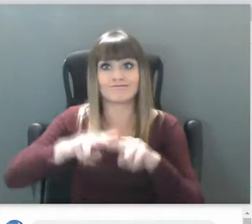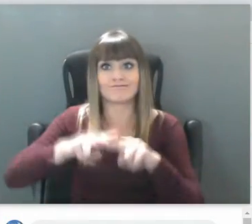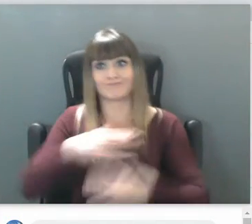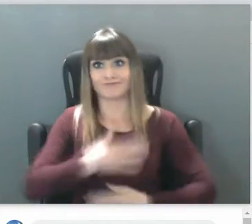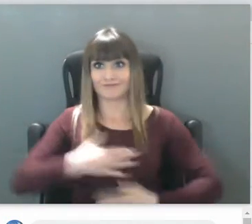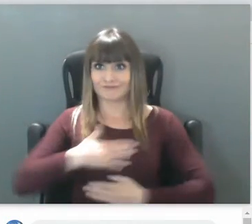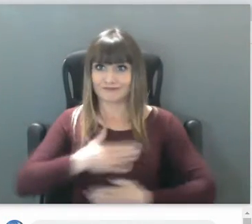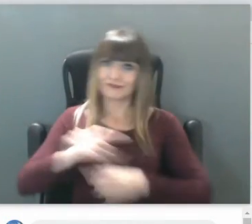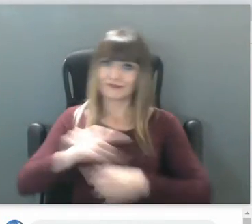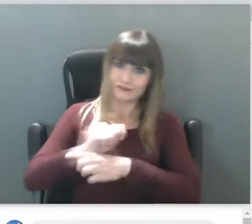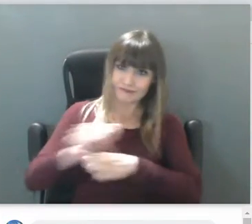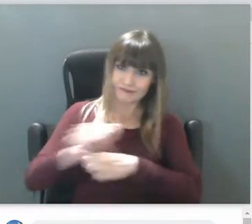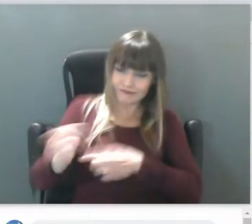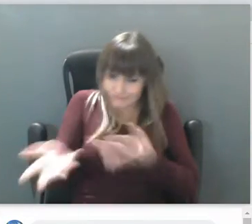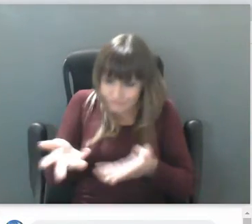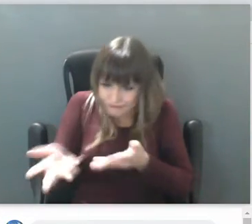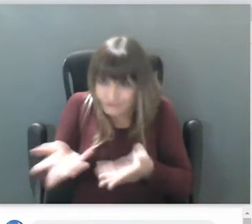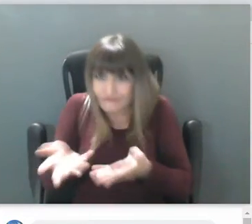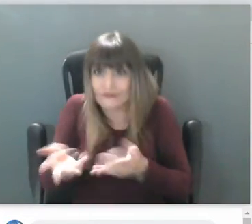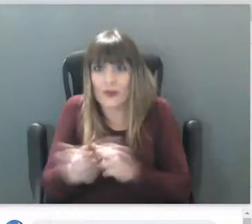with. Now